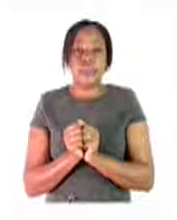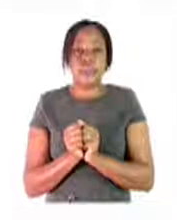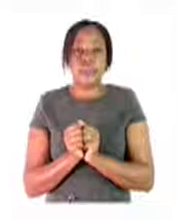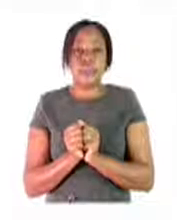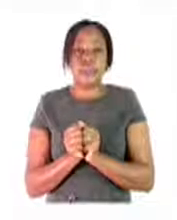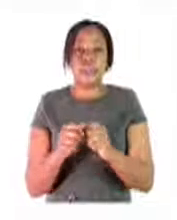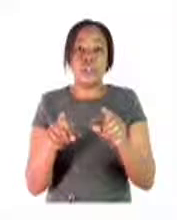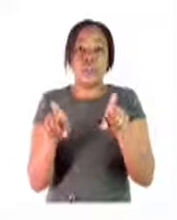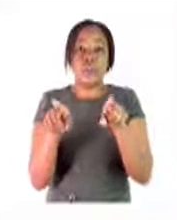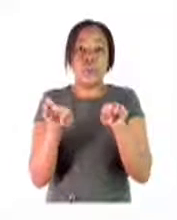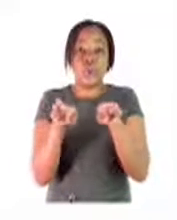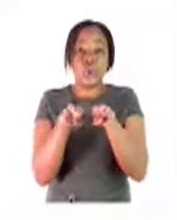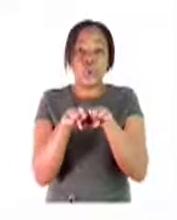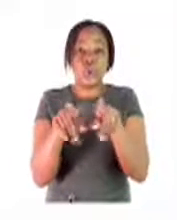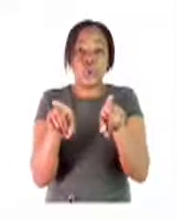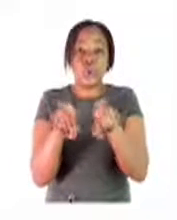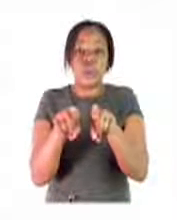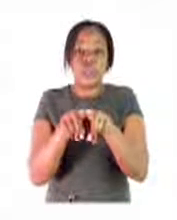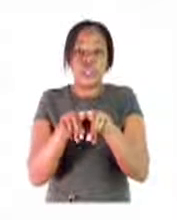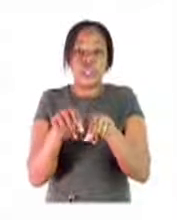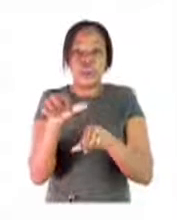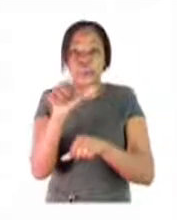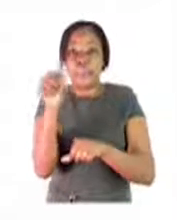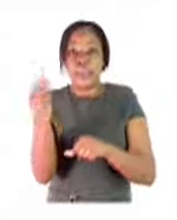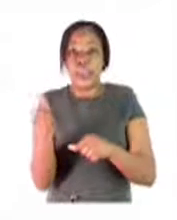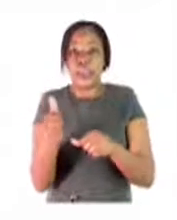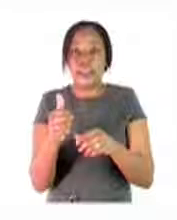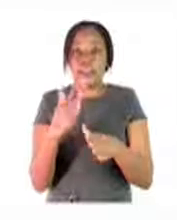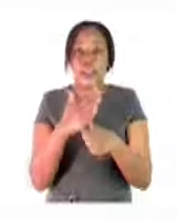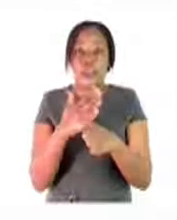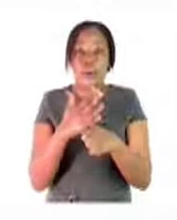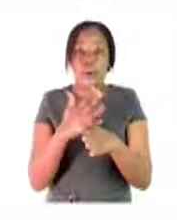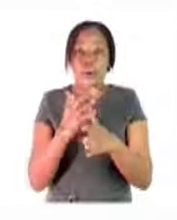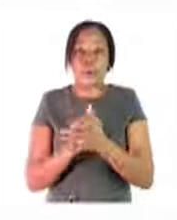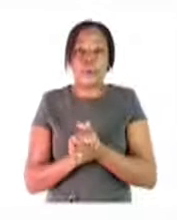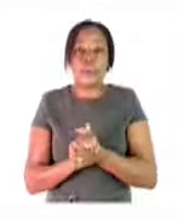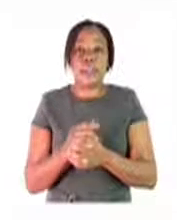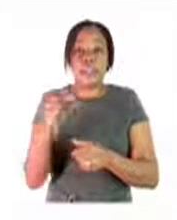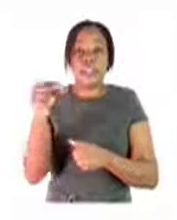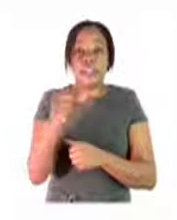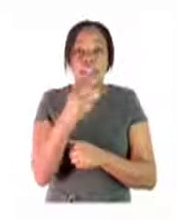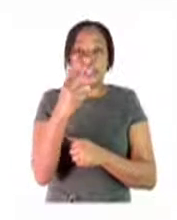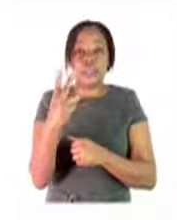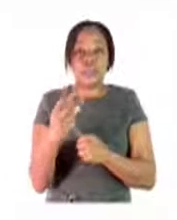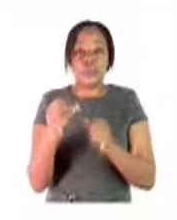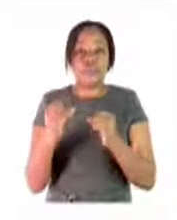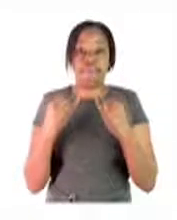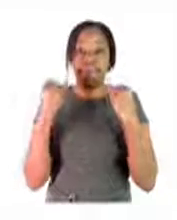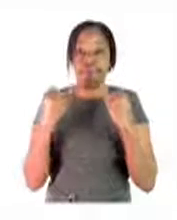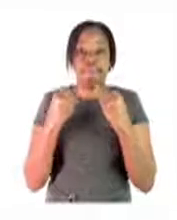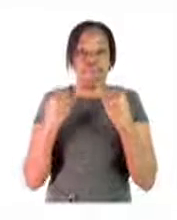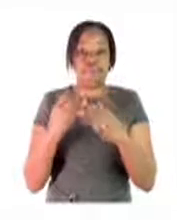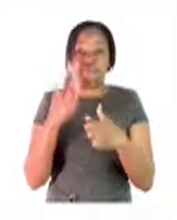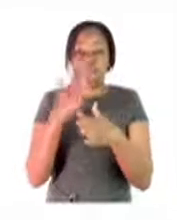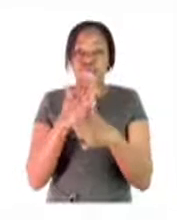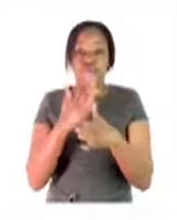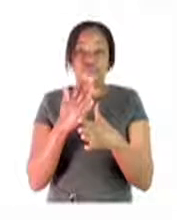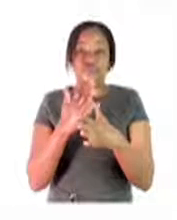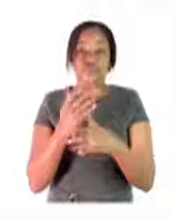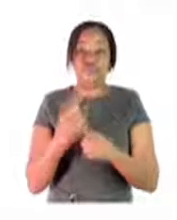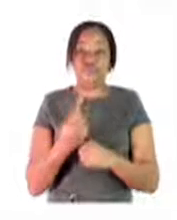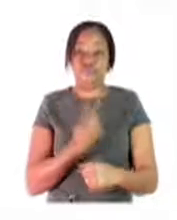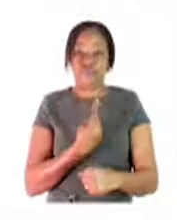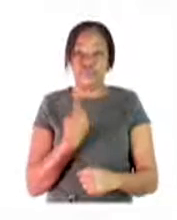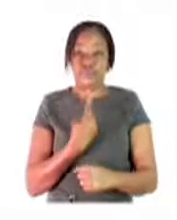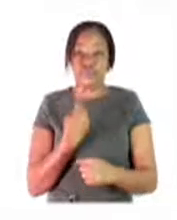the first one that is done. All right, so grade 2, enjoy your work there while I'm taking the grade 3s to page